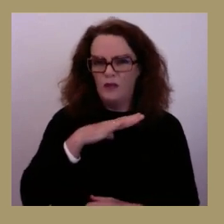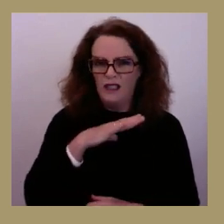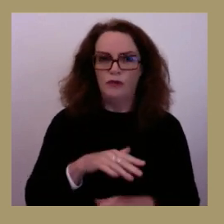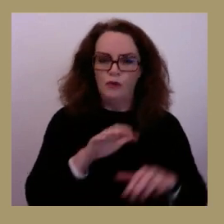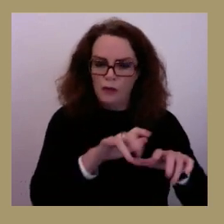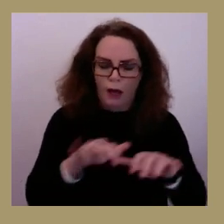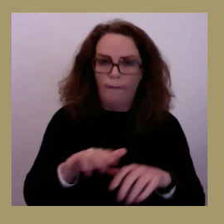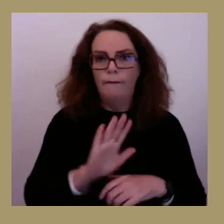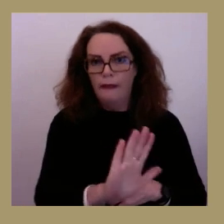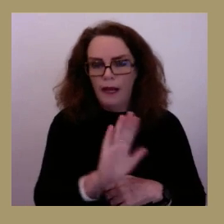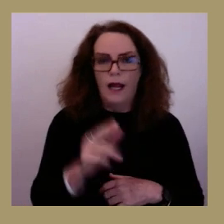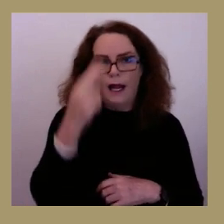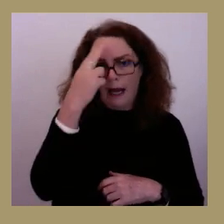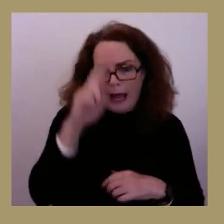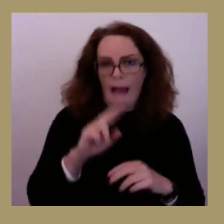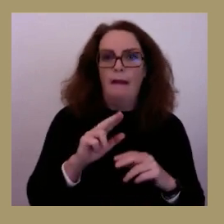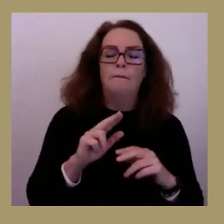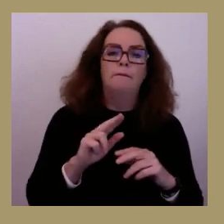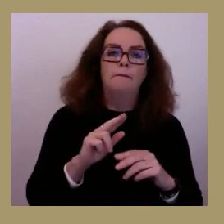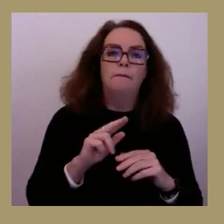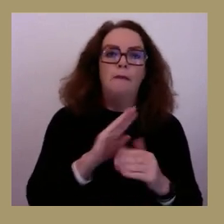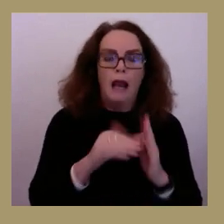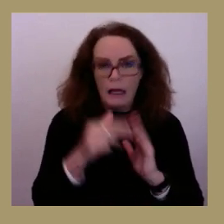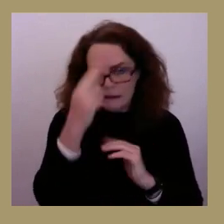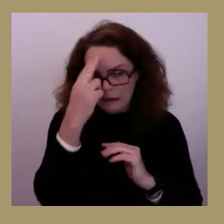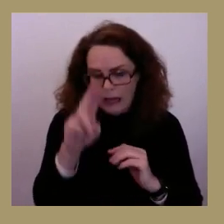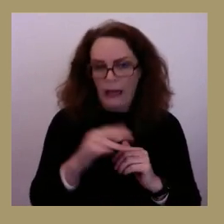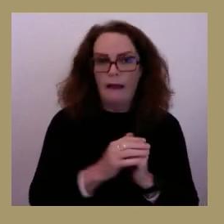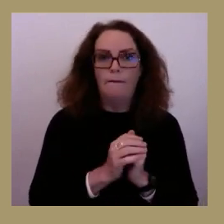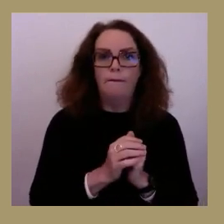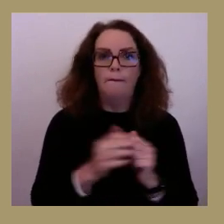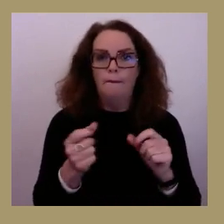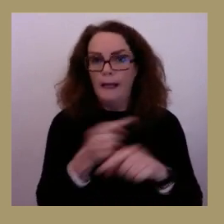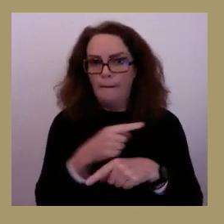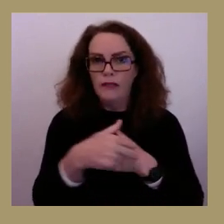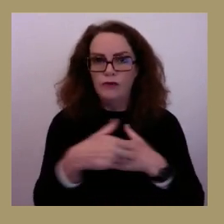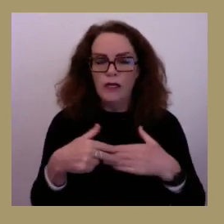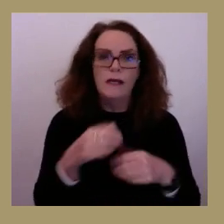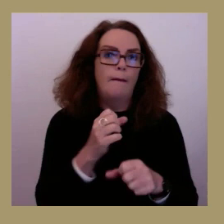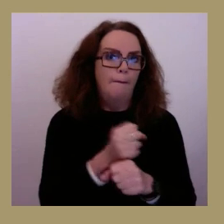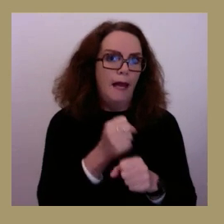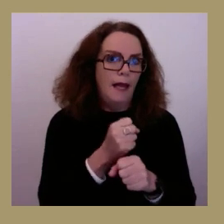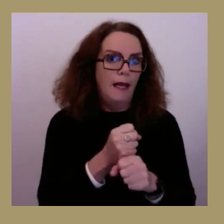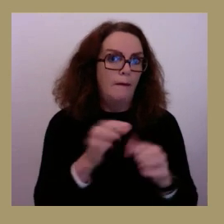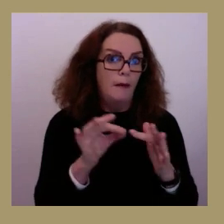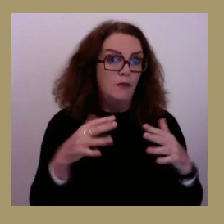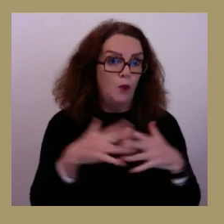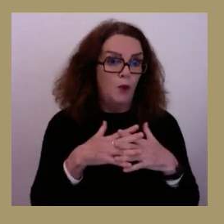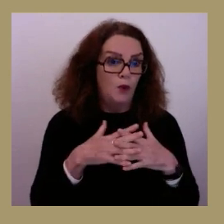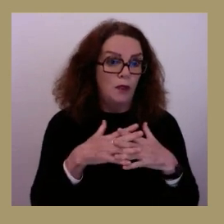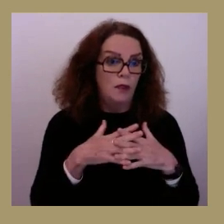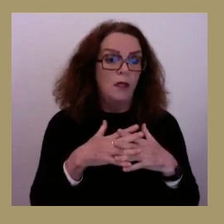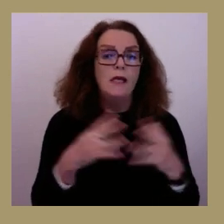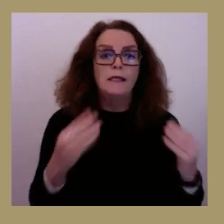their family name, their email address, and also to create a password. You will see here some